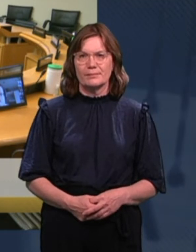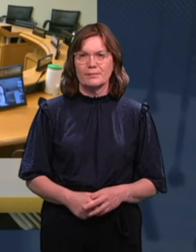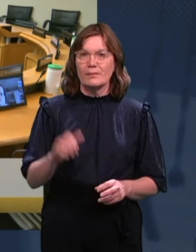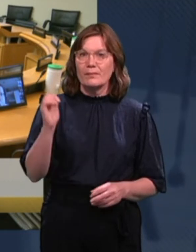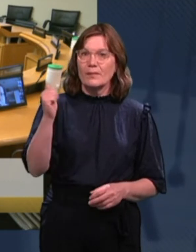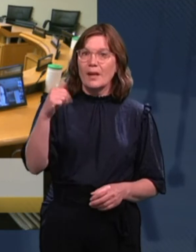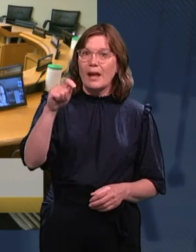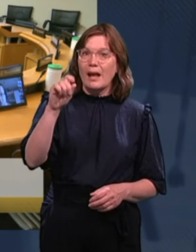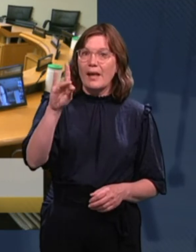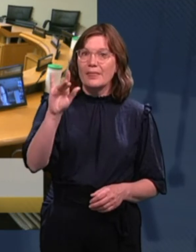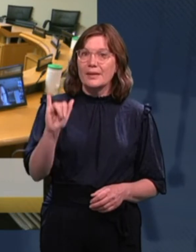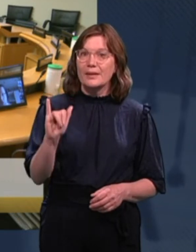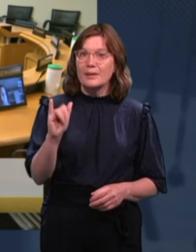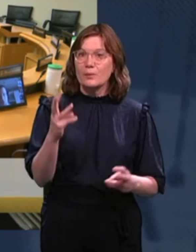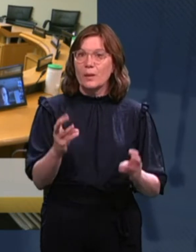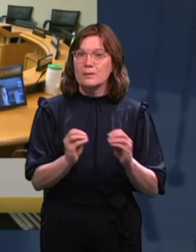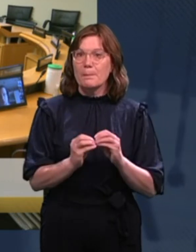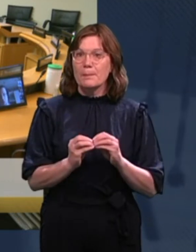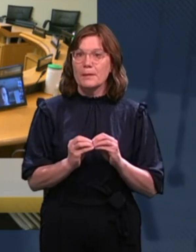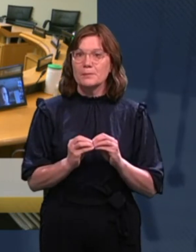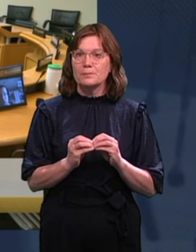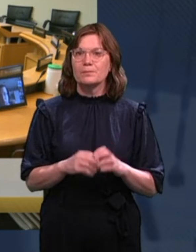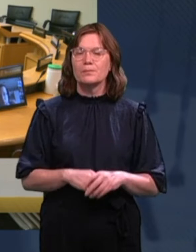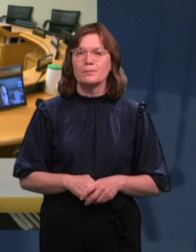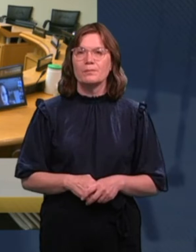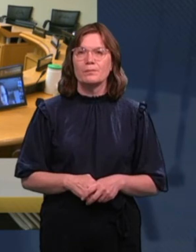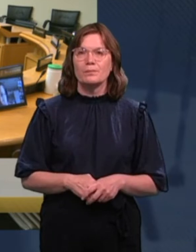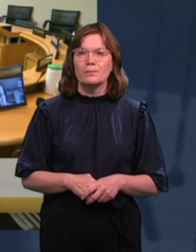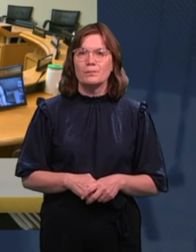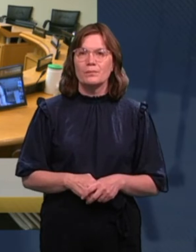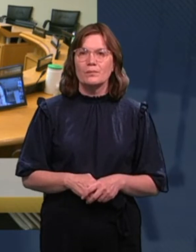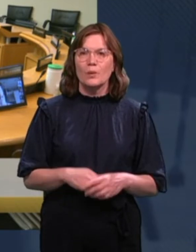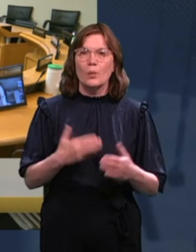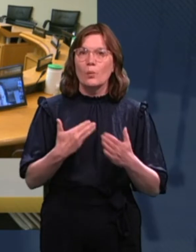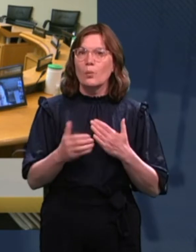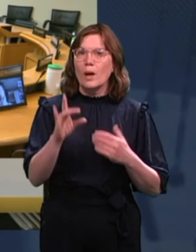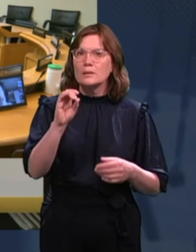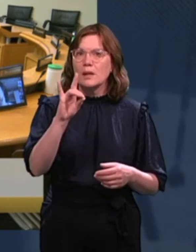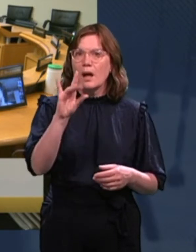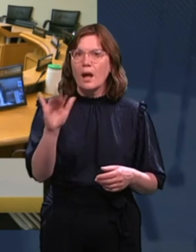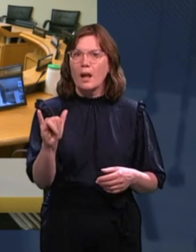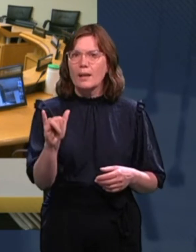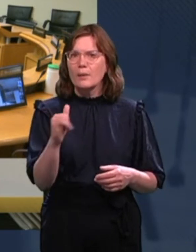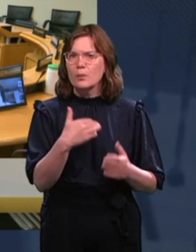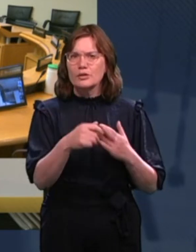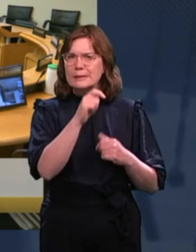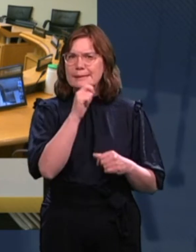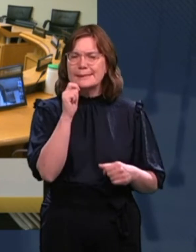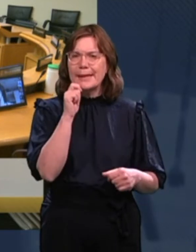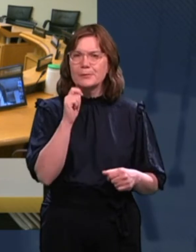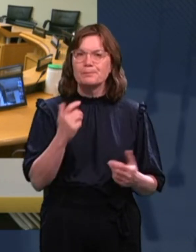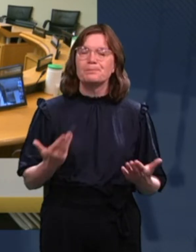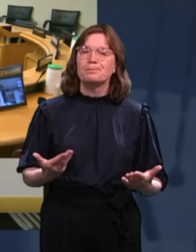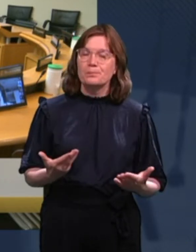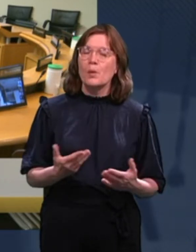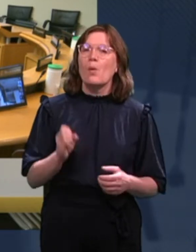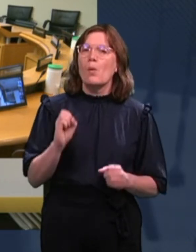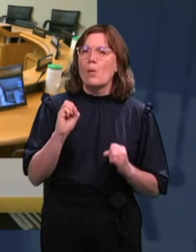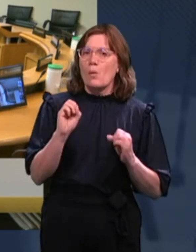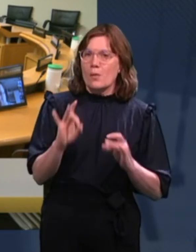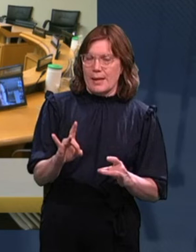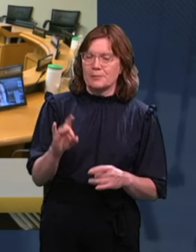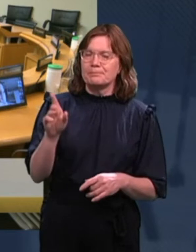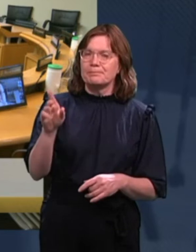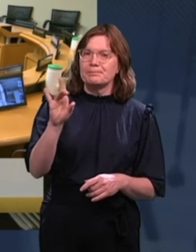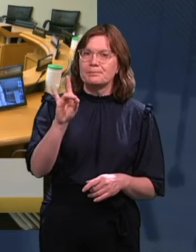Anthony, do you want to comment on Holly's points? Oh, sorry. What was Holly's point? Sorry, I couldn't hear it. I suppose the main point that you